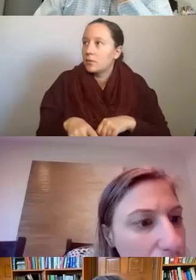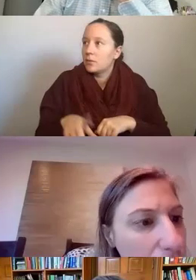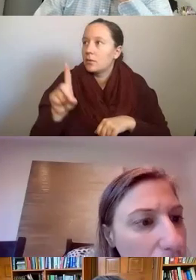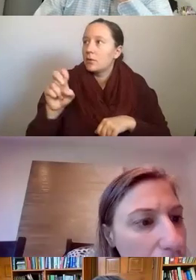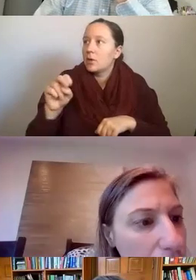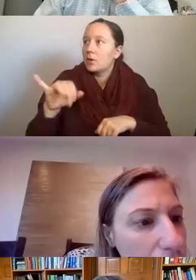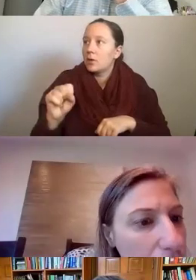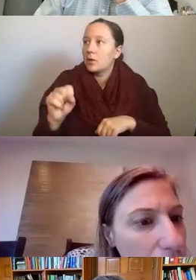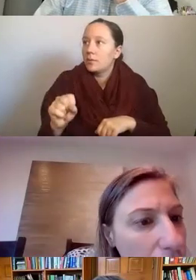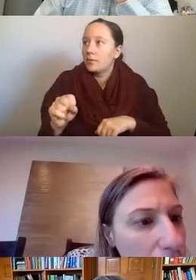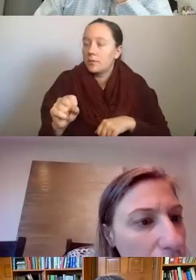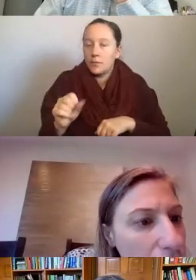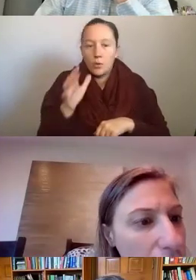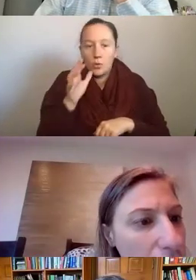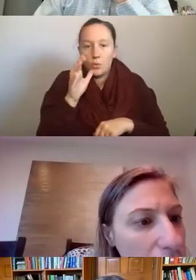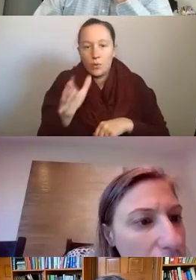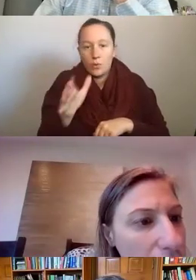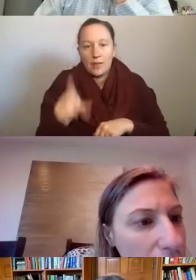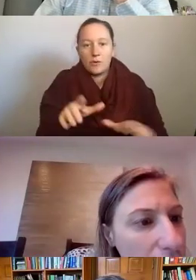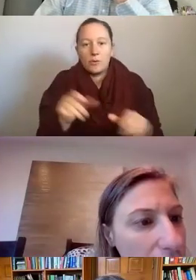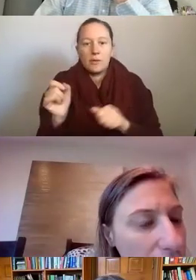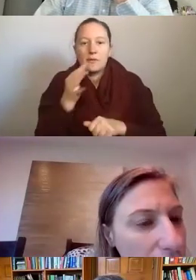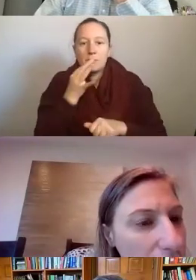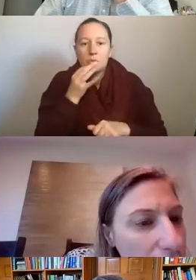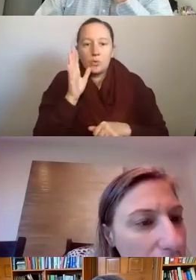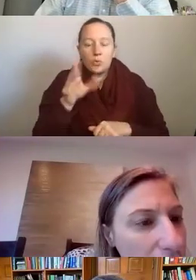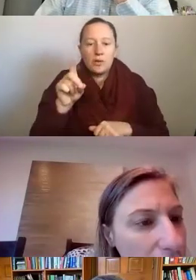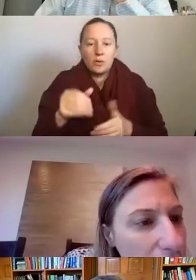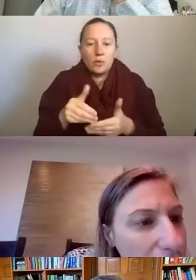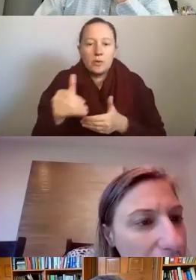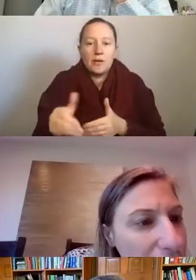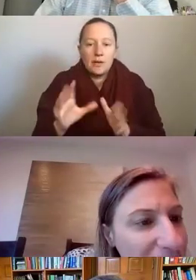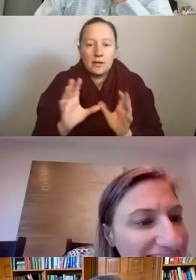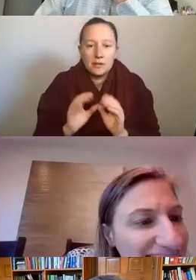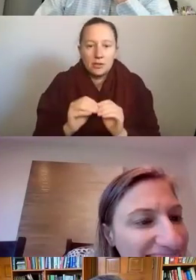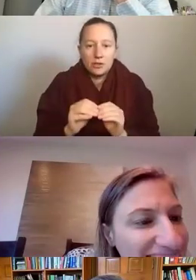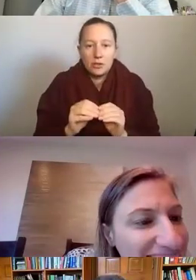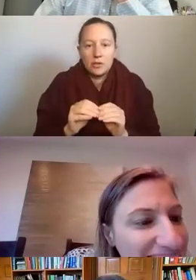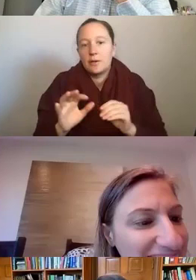to go relatively soon because he's going to be doing his next session on